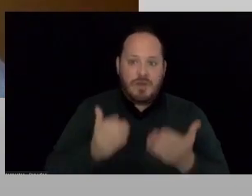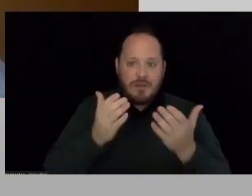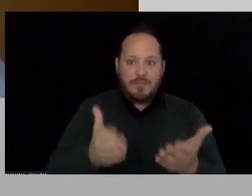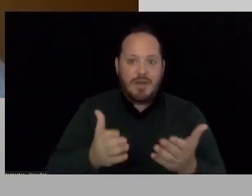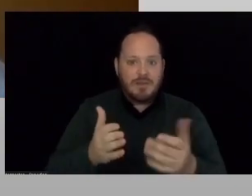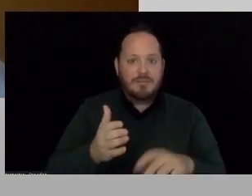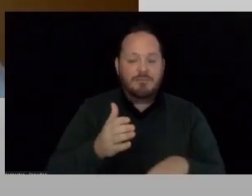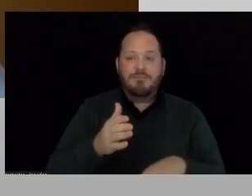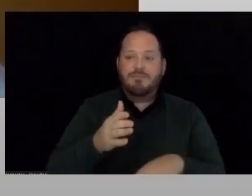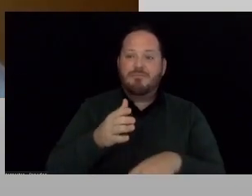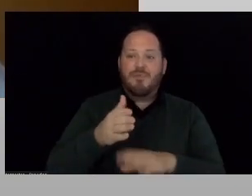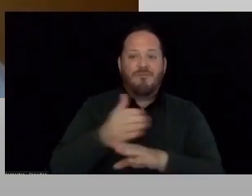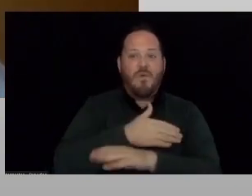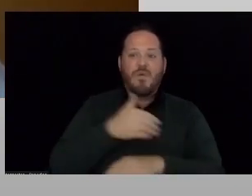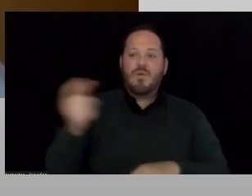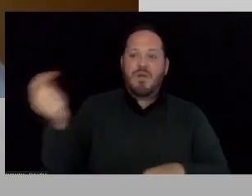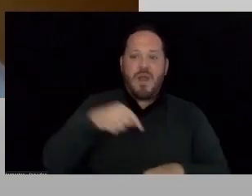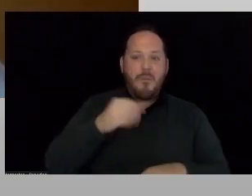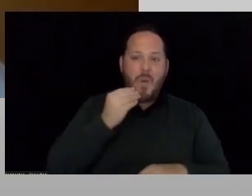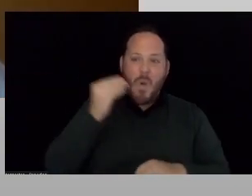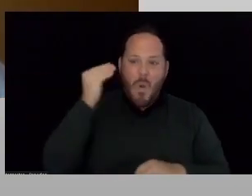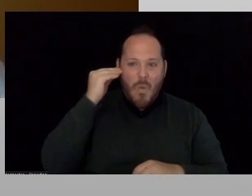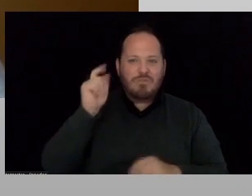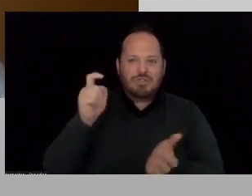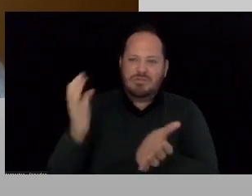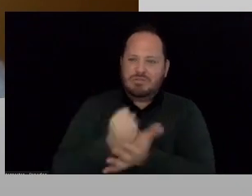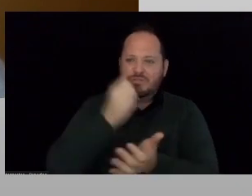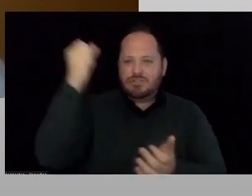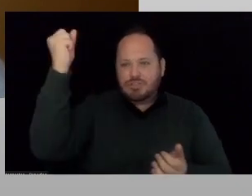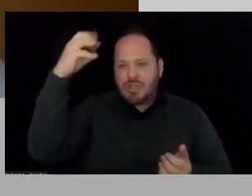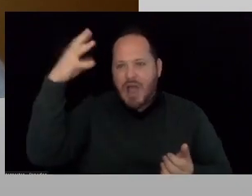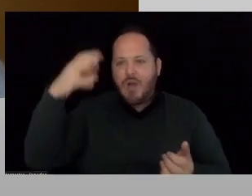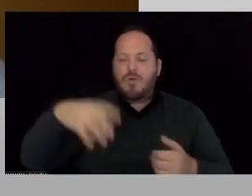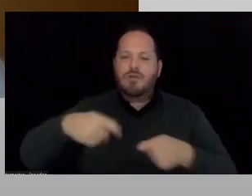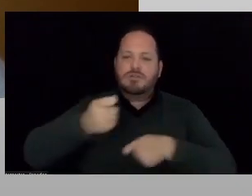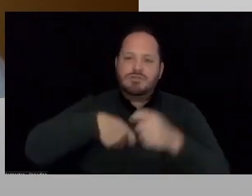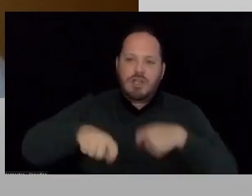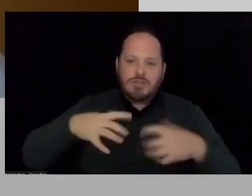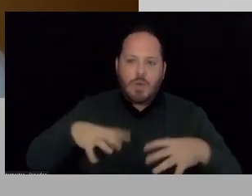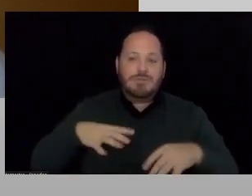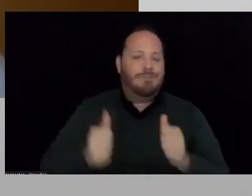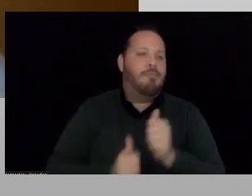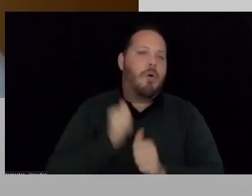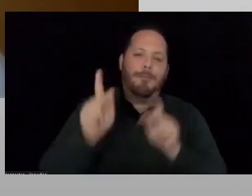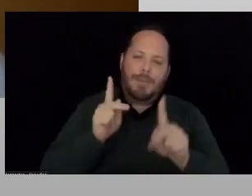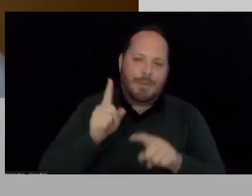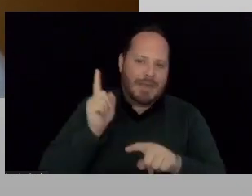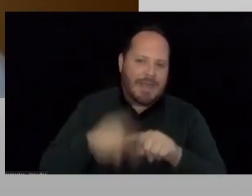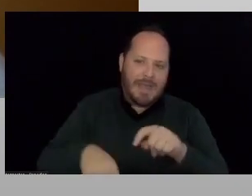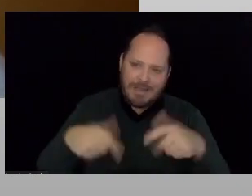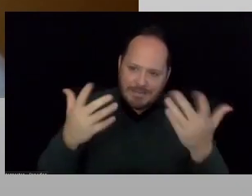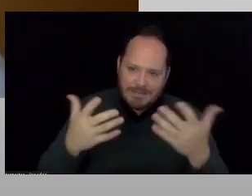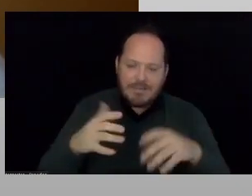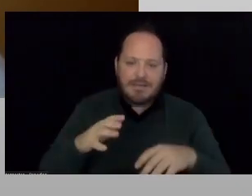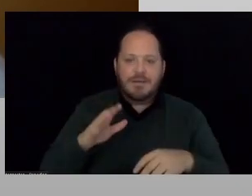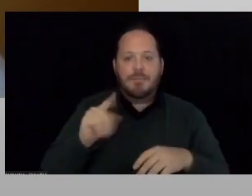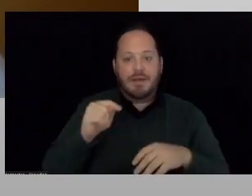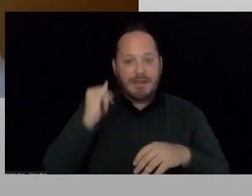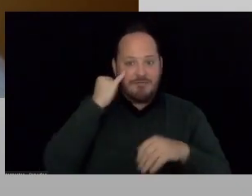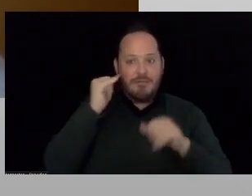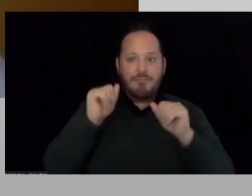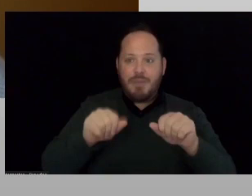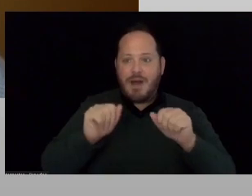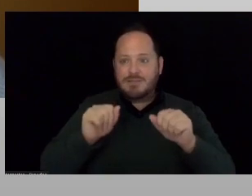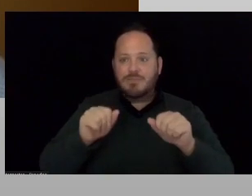you even come home. But most people can't do that. So if you're unable to change your clothes before leaving work, when you get home, if possible, you want to change